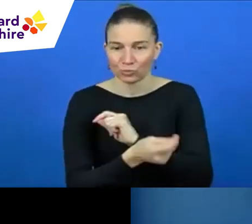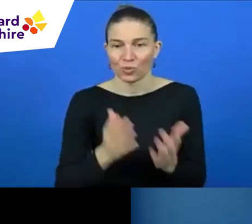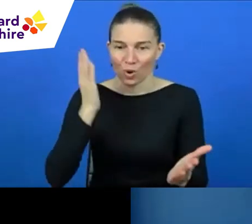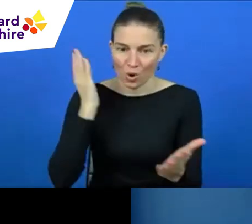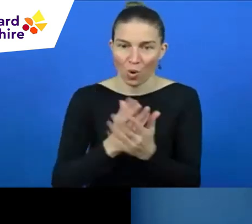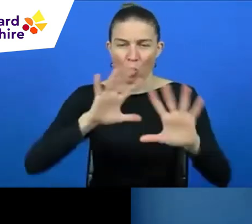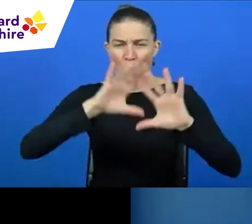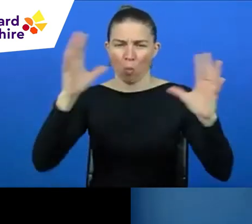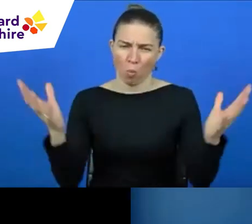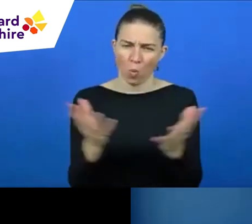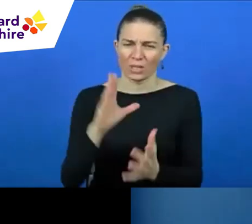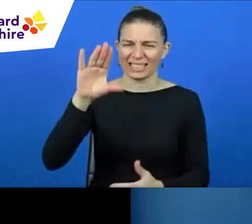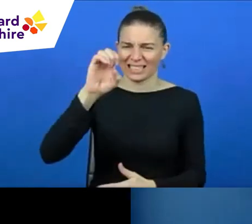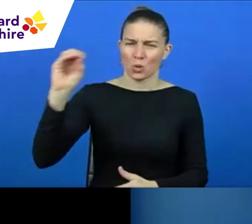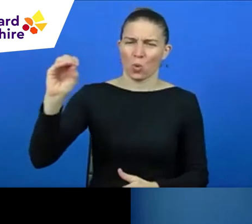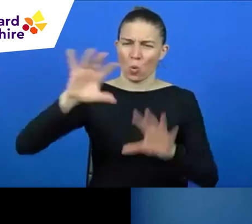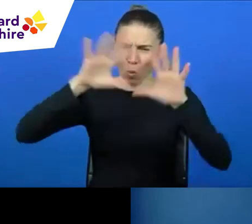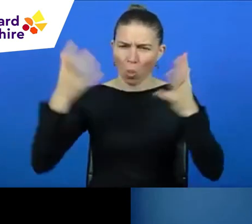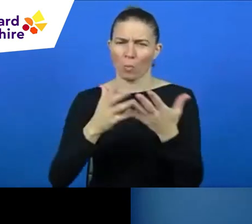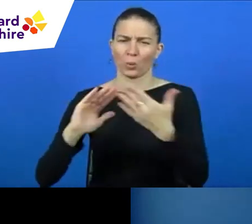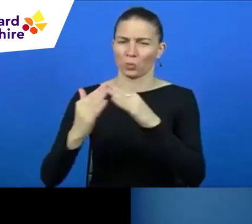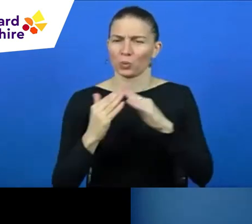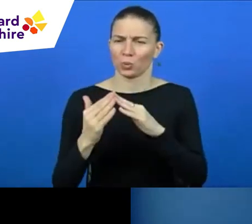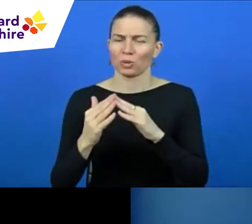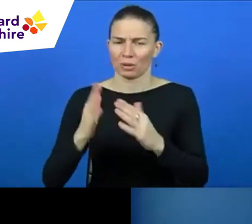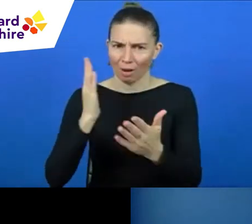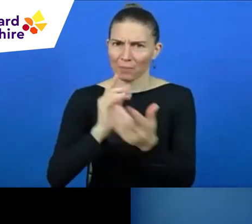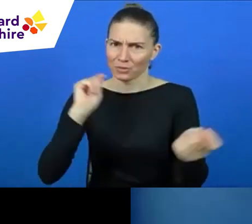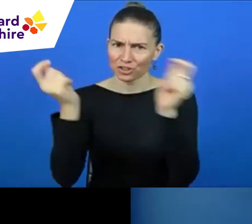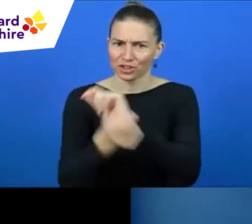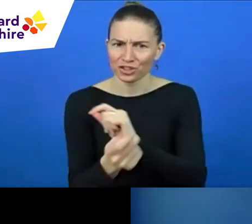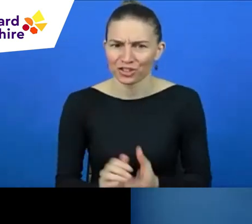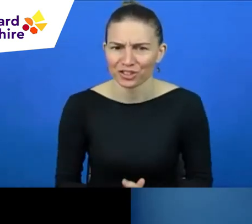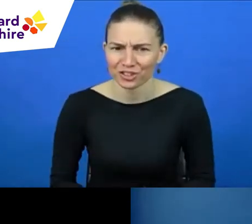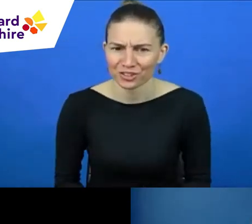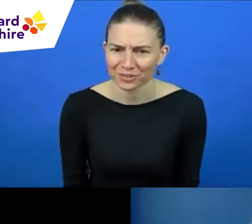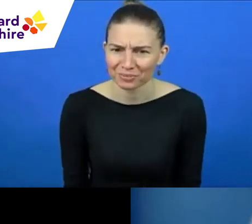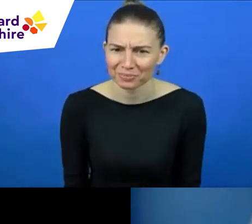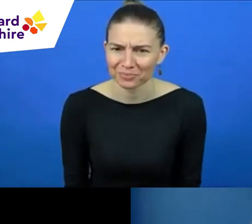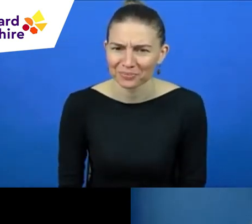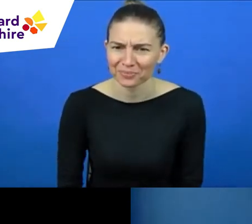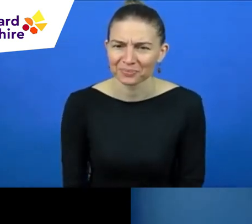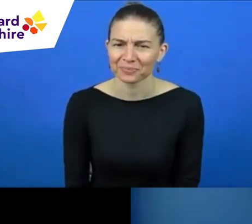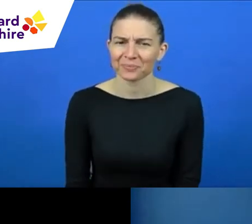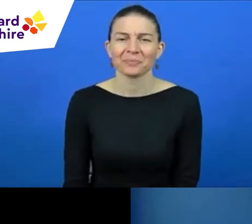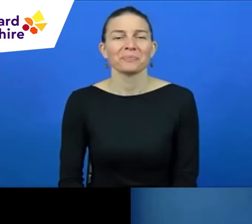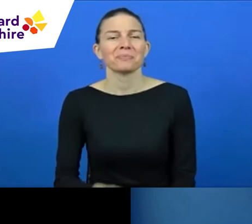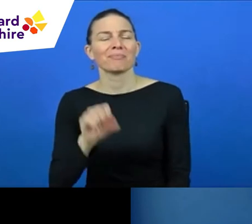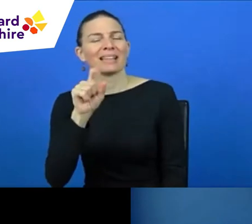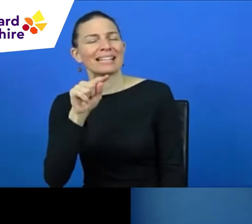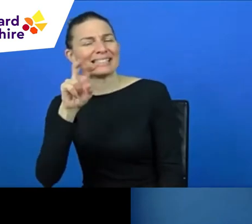I are working together on, if you like, the translation of that, if you like,